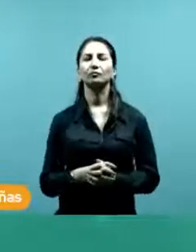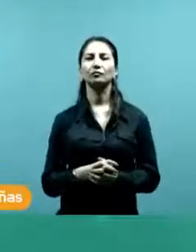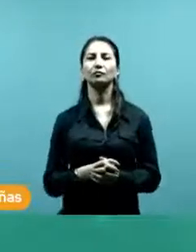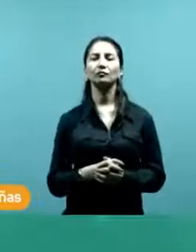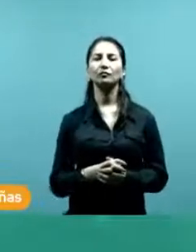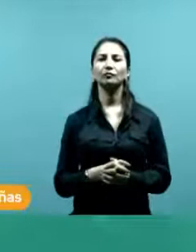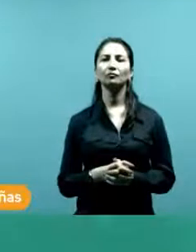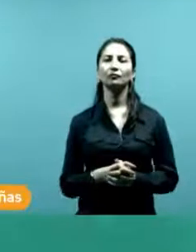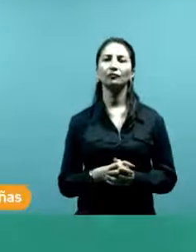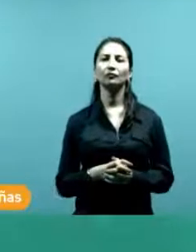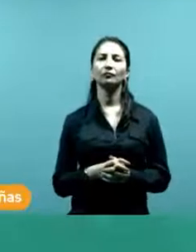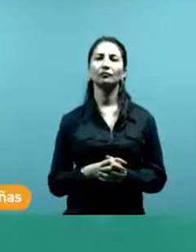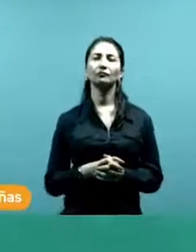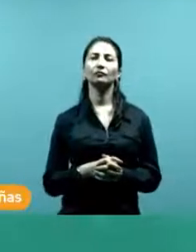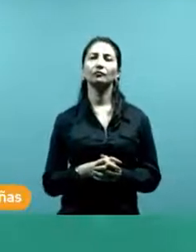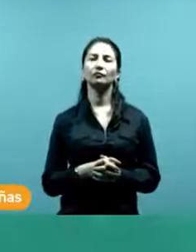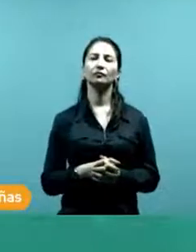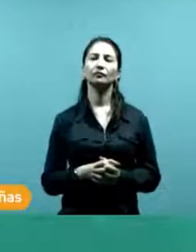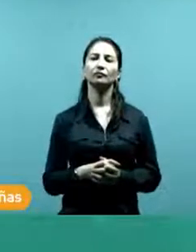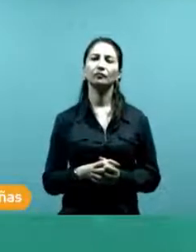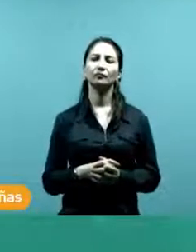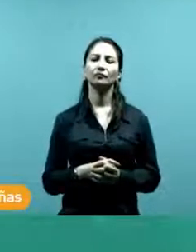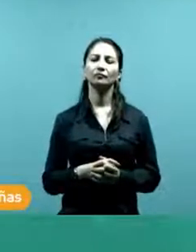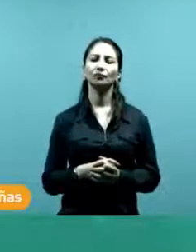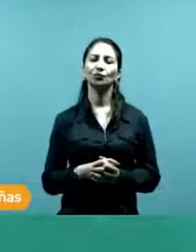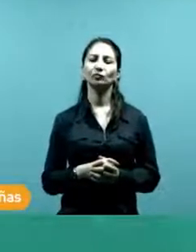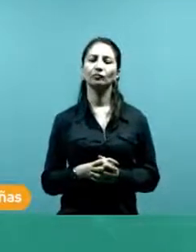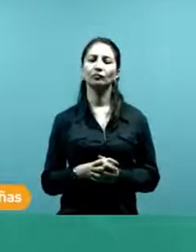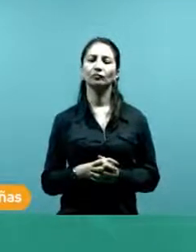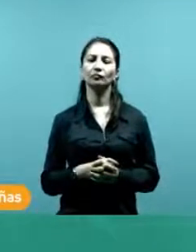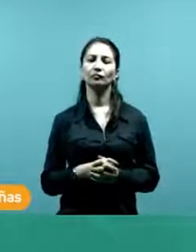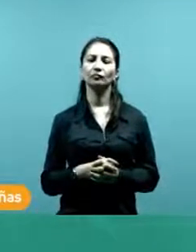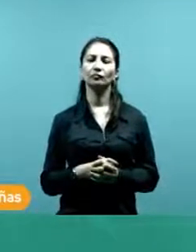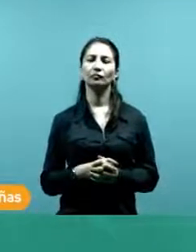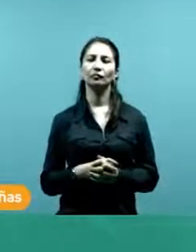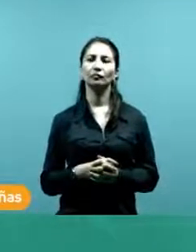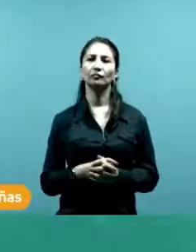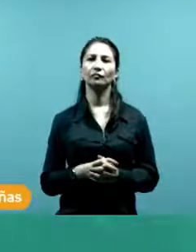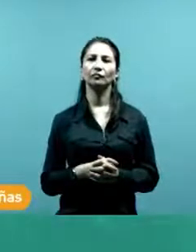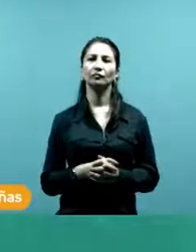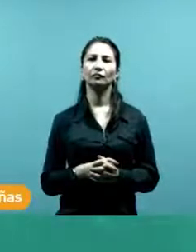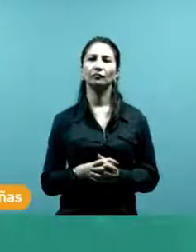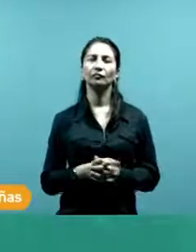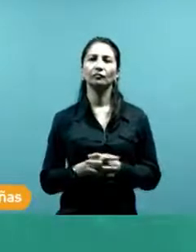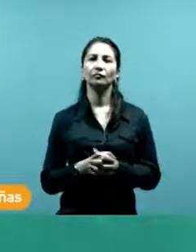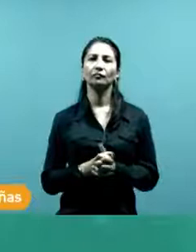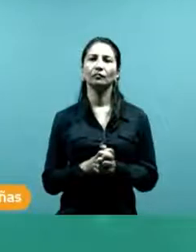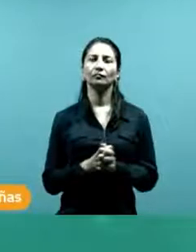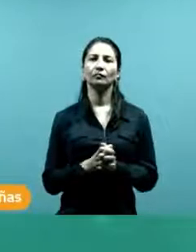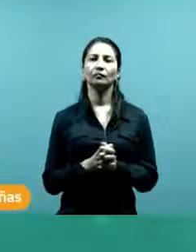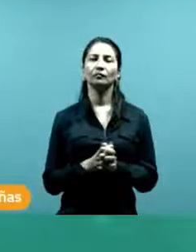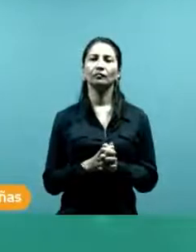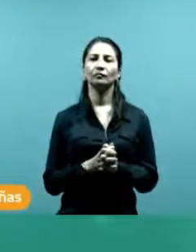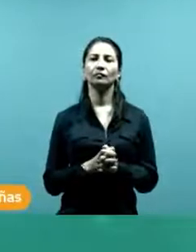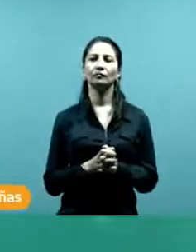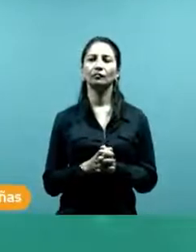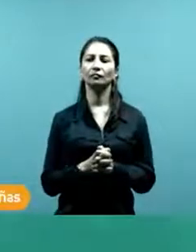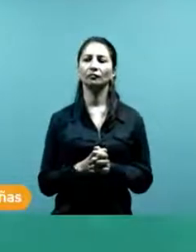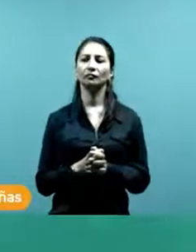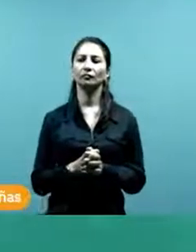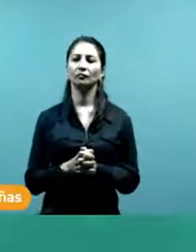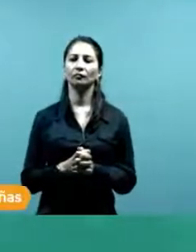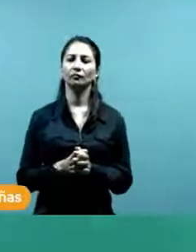perpetrators, and how important it is for us to stand by, to stand up, to speak up, to